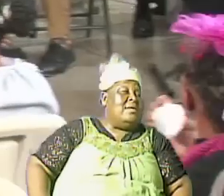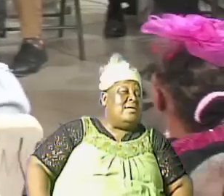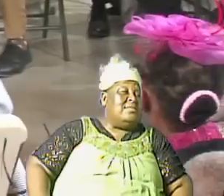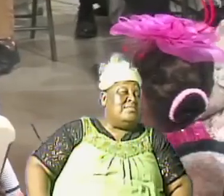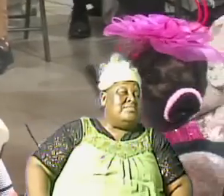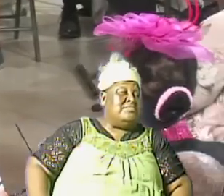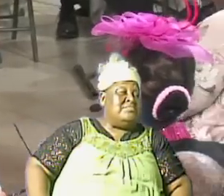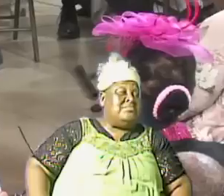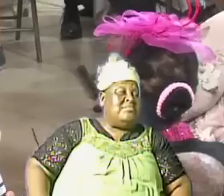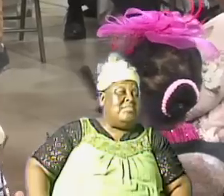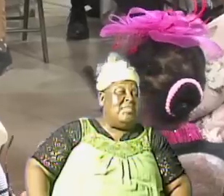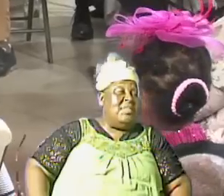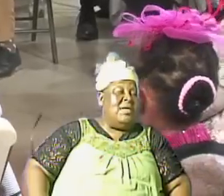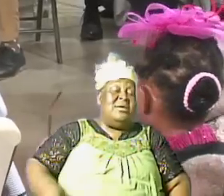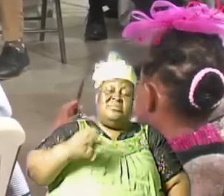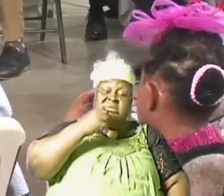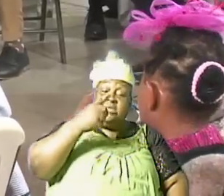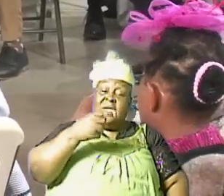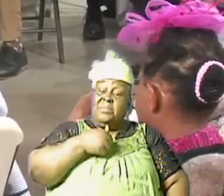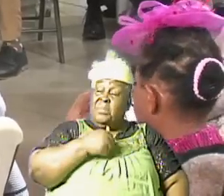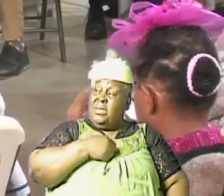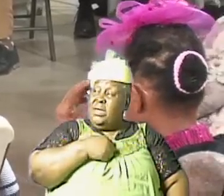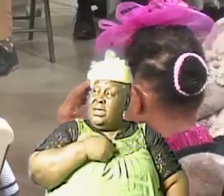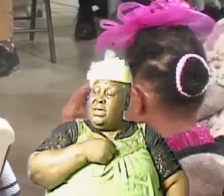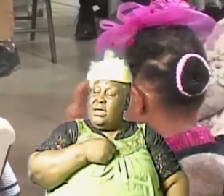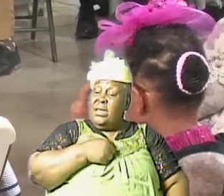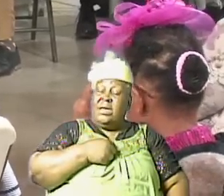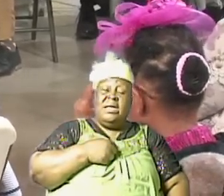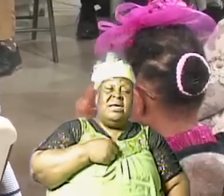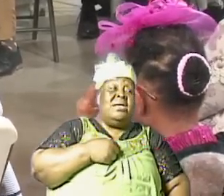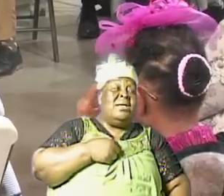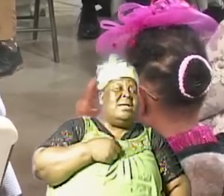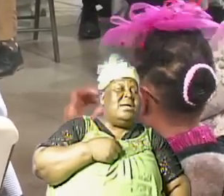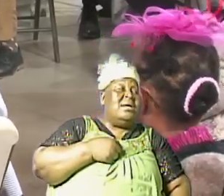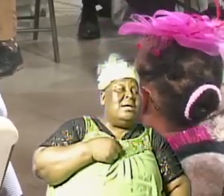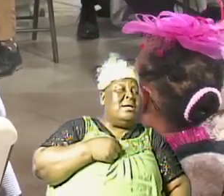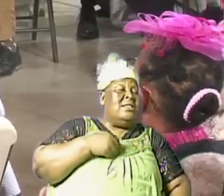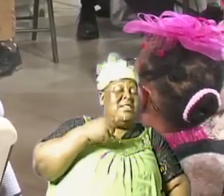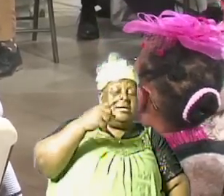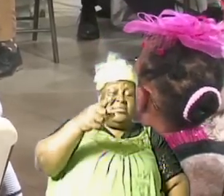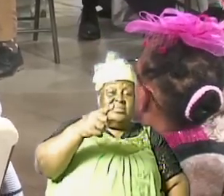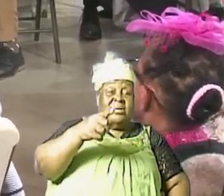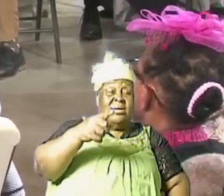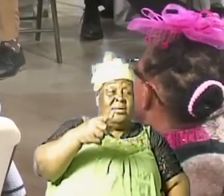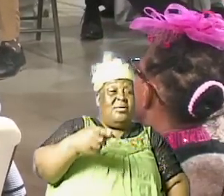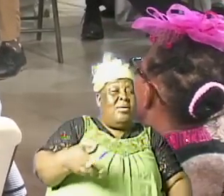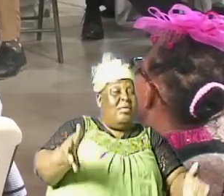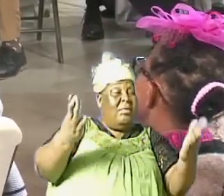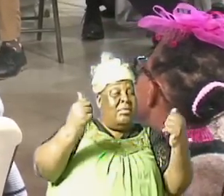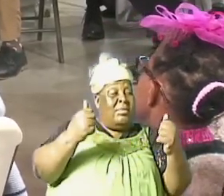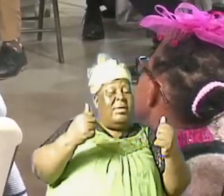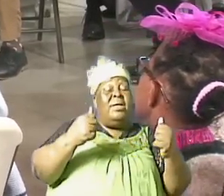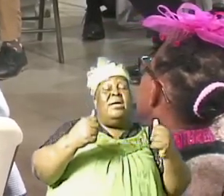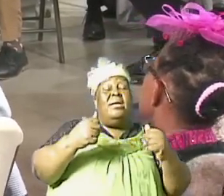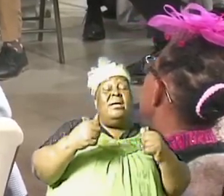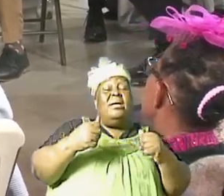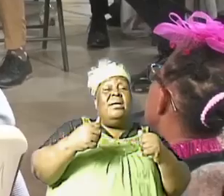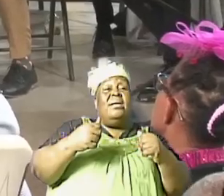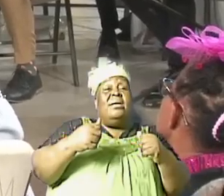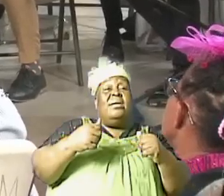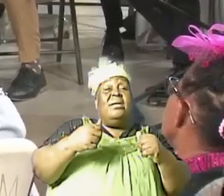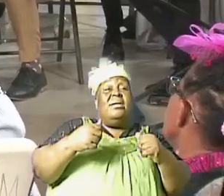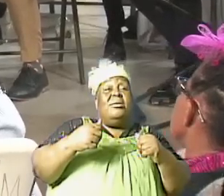Oh, God Almighty, he told me that your diagnosis come back